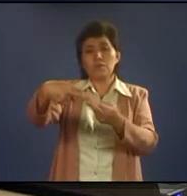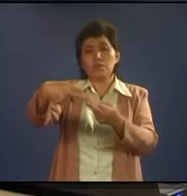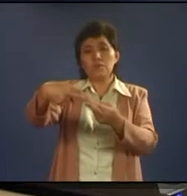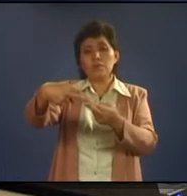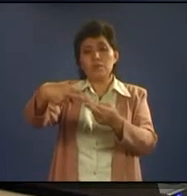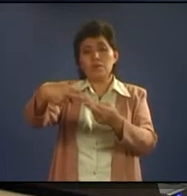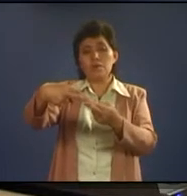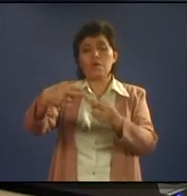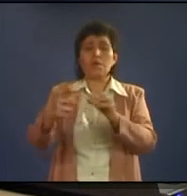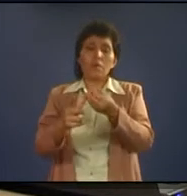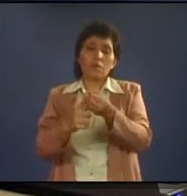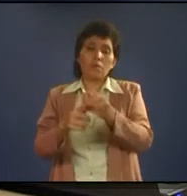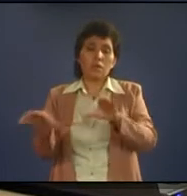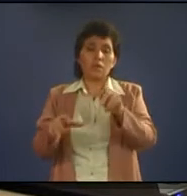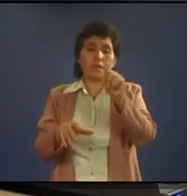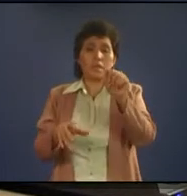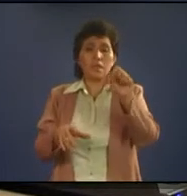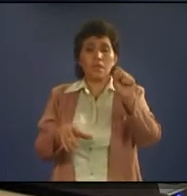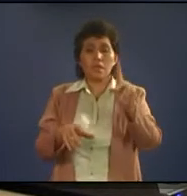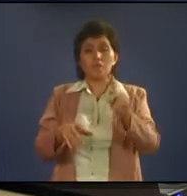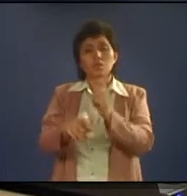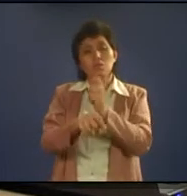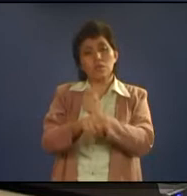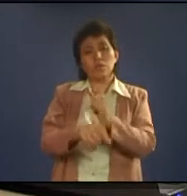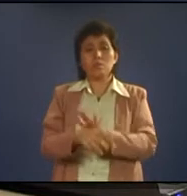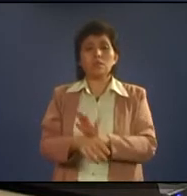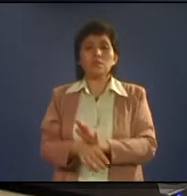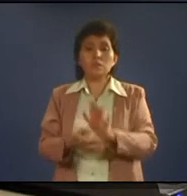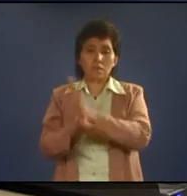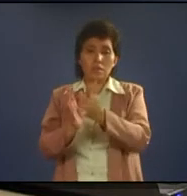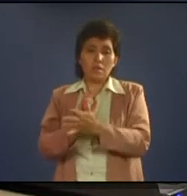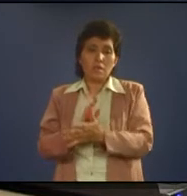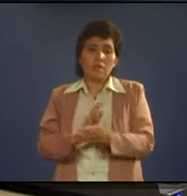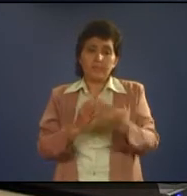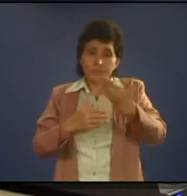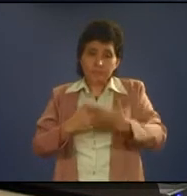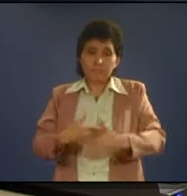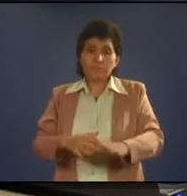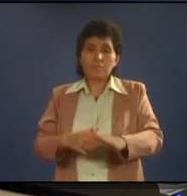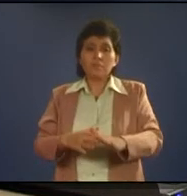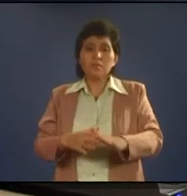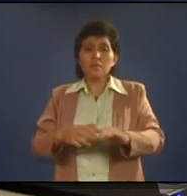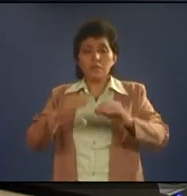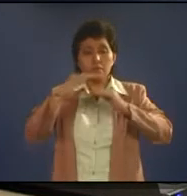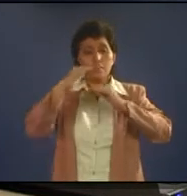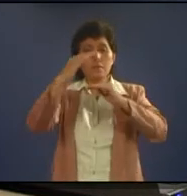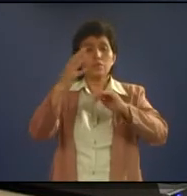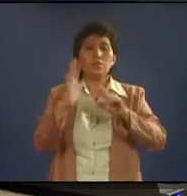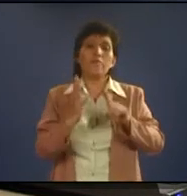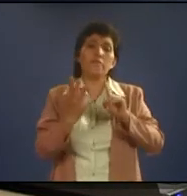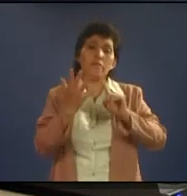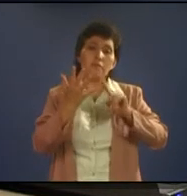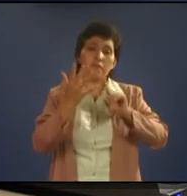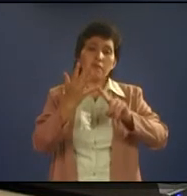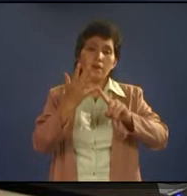task, okay? Now, after that, lastly you go to the stage 5, which is the adjourning. Adjourning